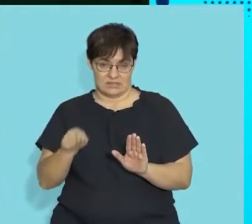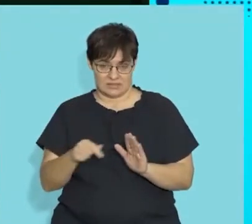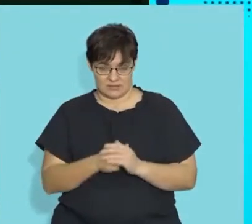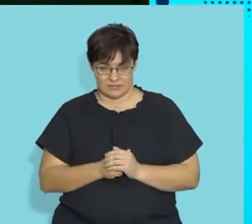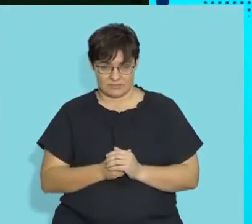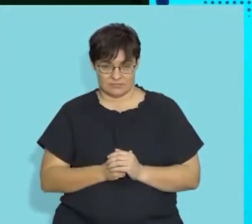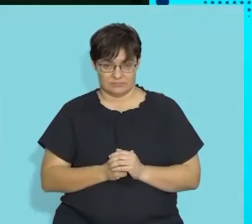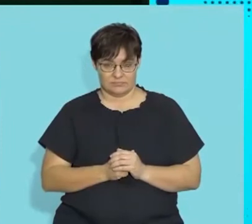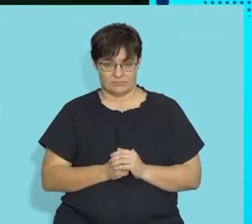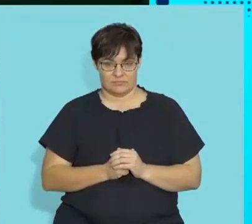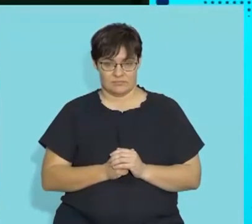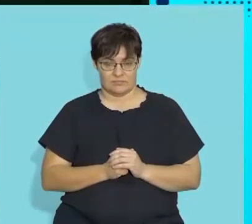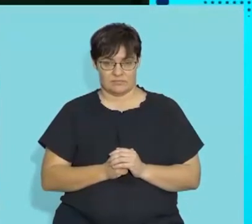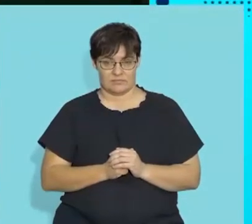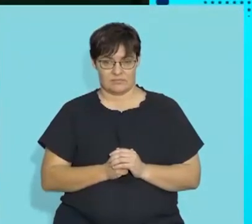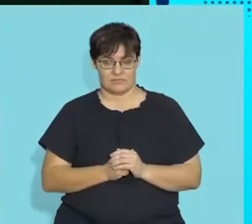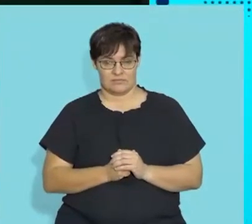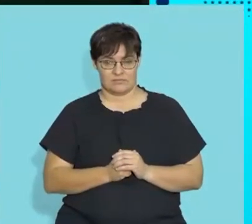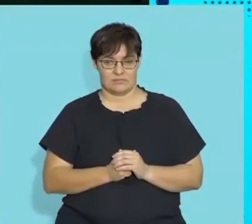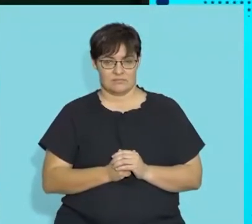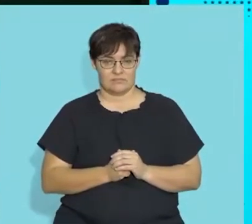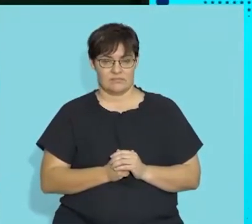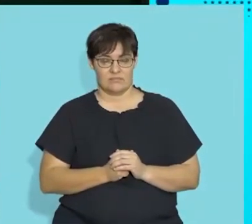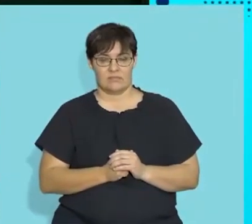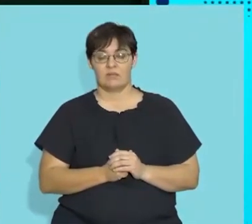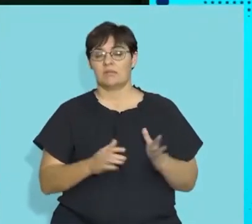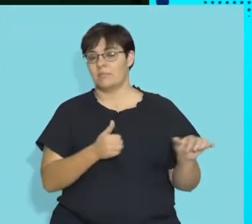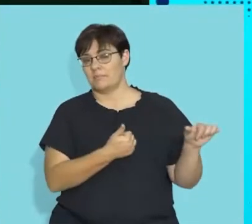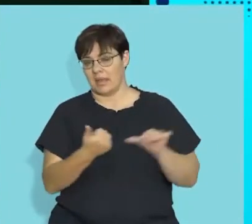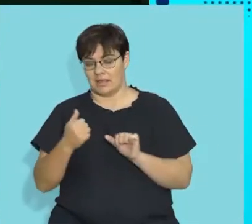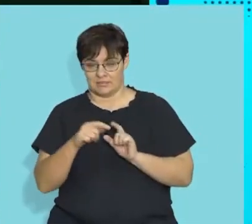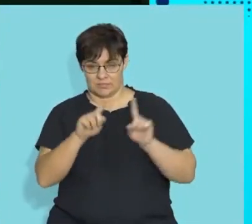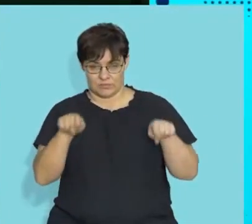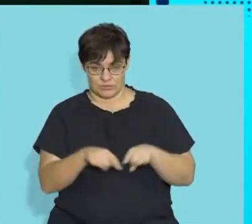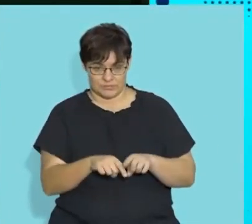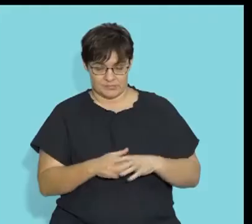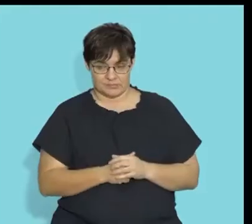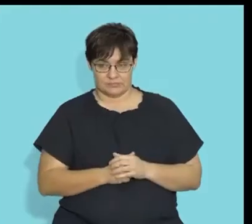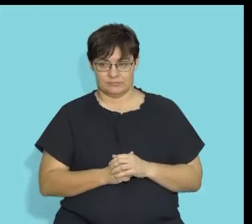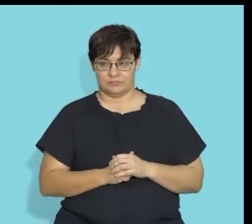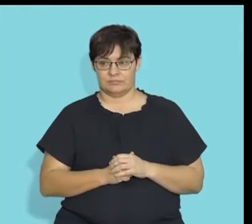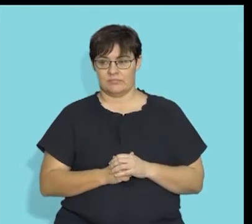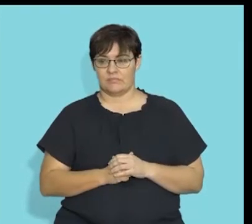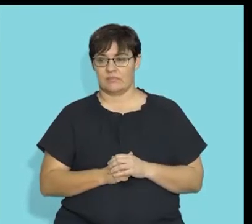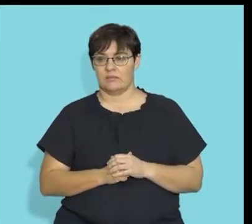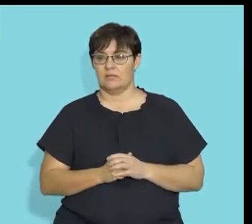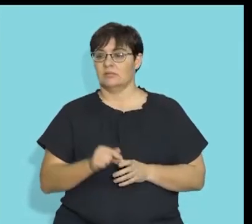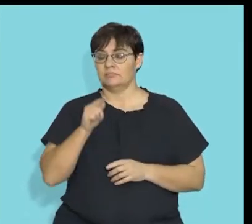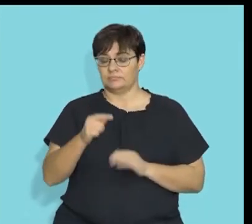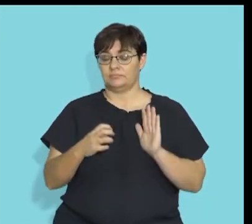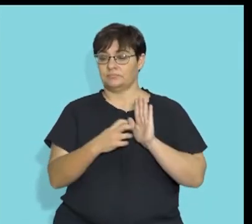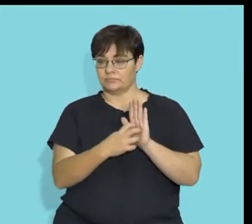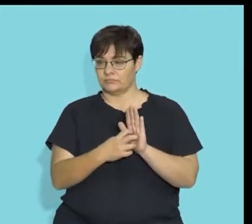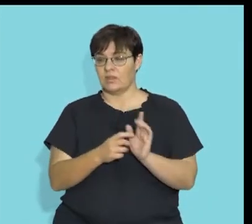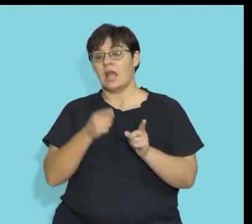me that this is a series question. Let's go back to the board. So the